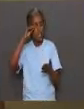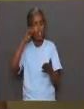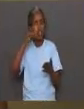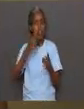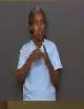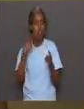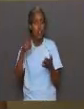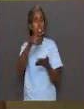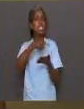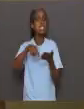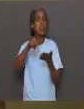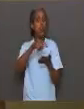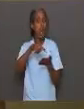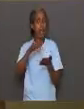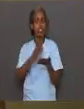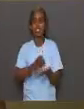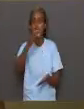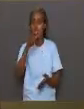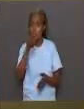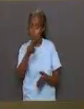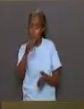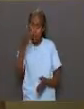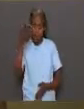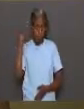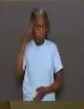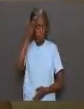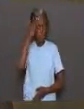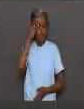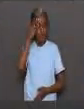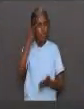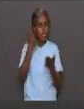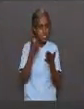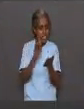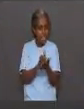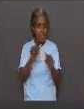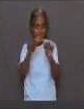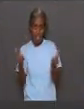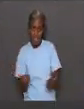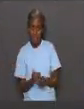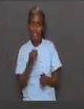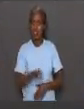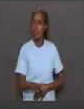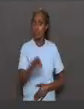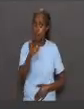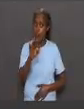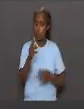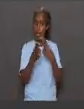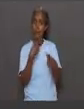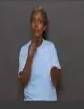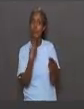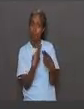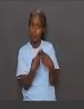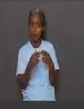for circular cylinders. You already know that area is found